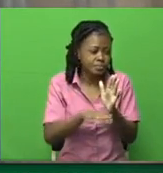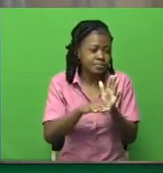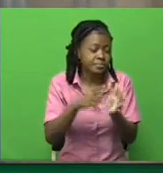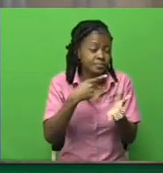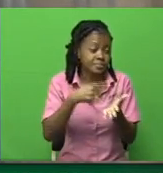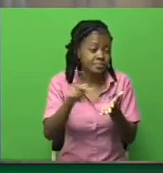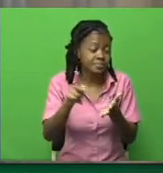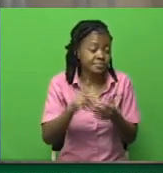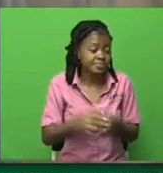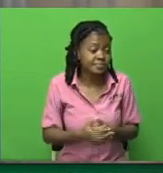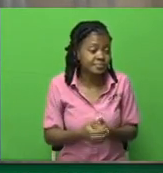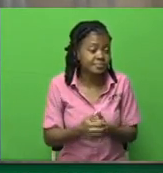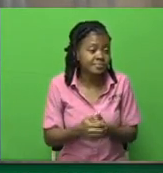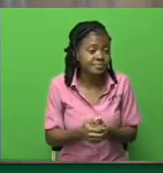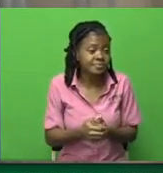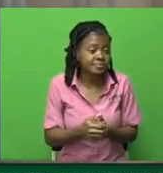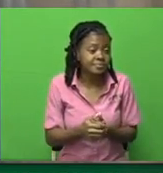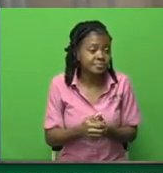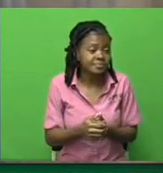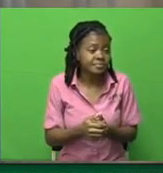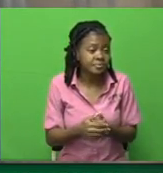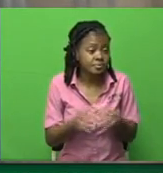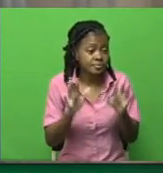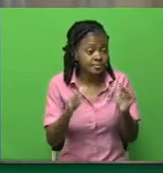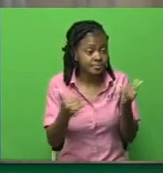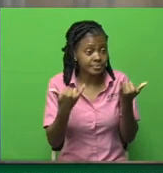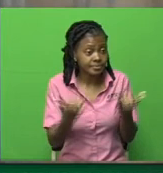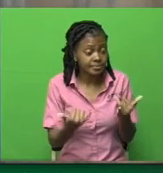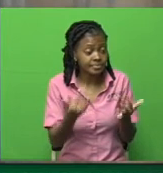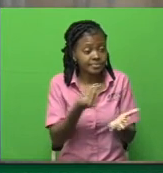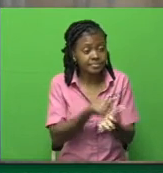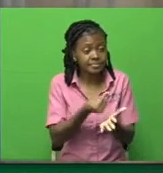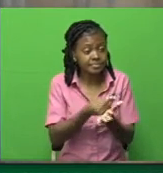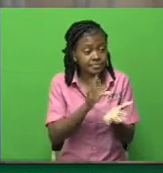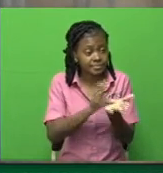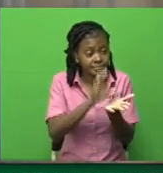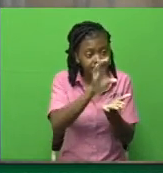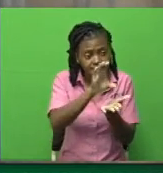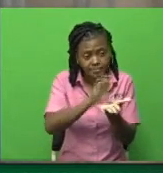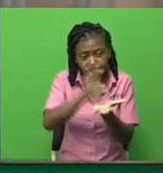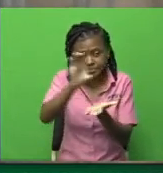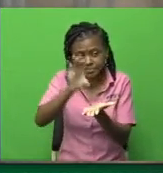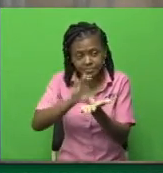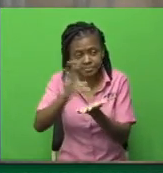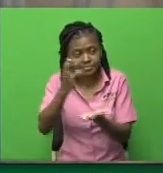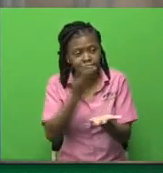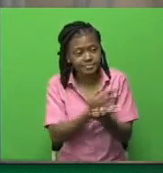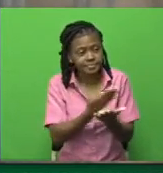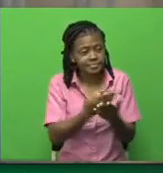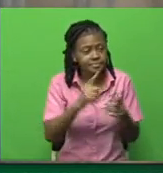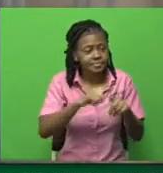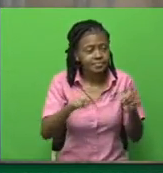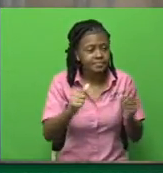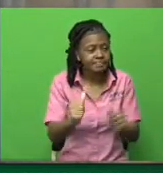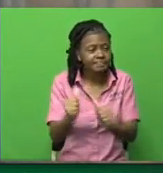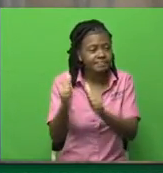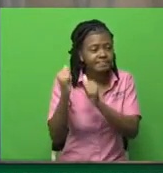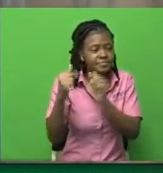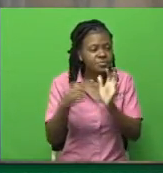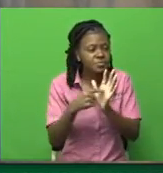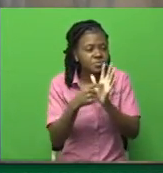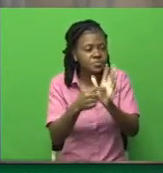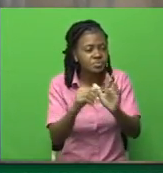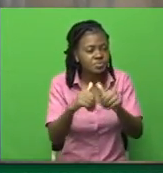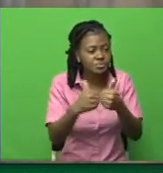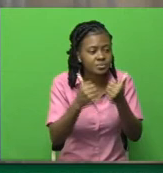to appropriate billions of dollars of public Monies they have consistently refused to account for how they respond in the people's